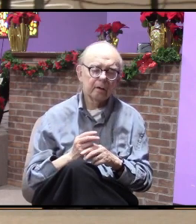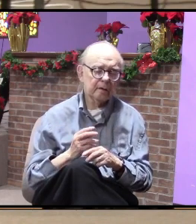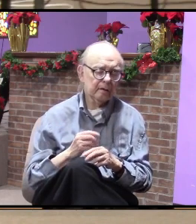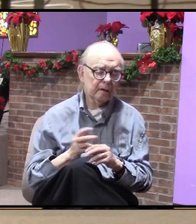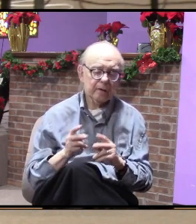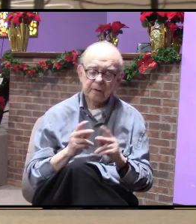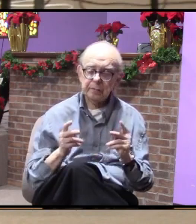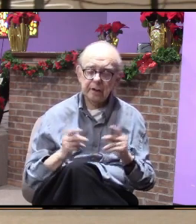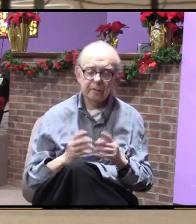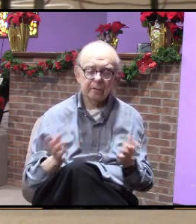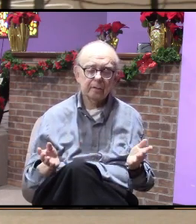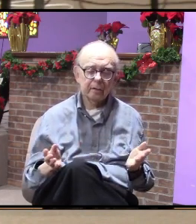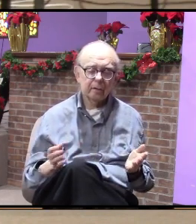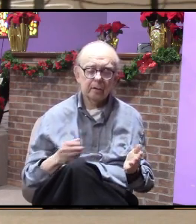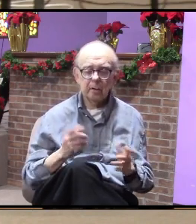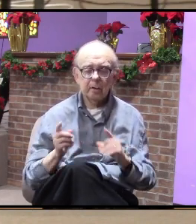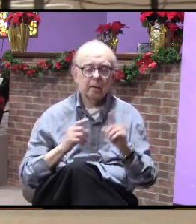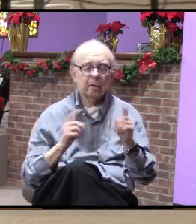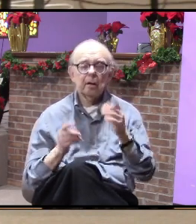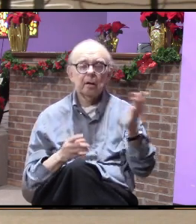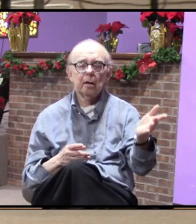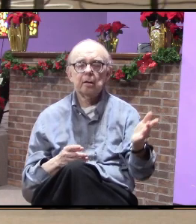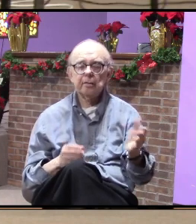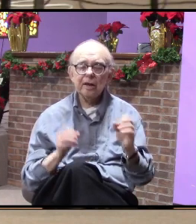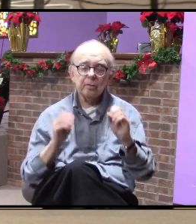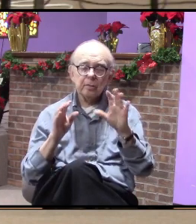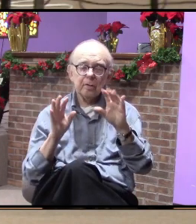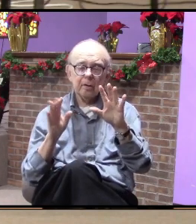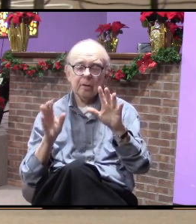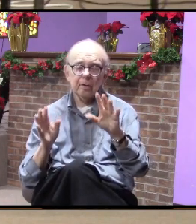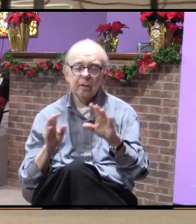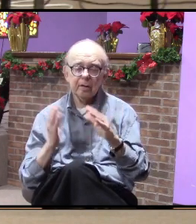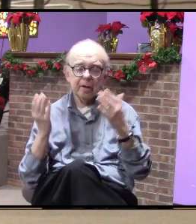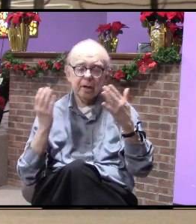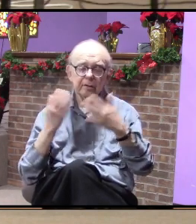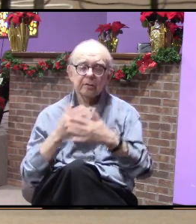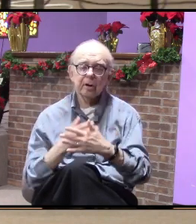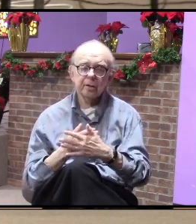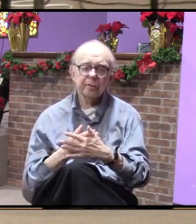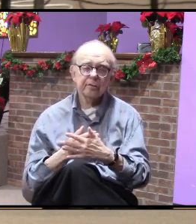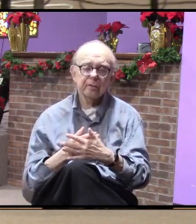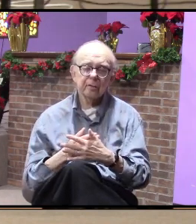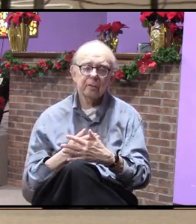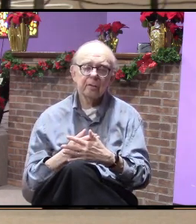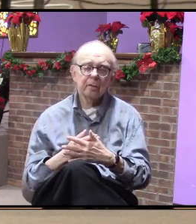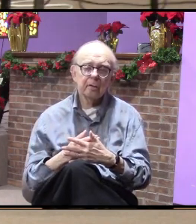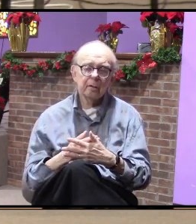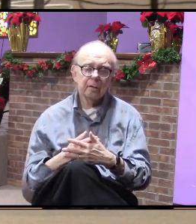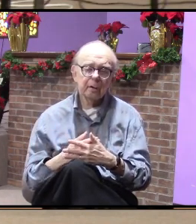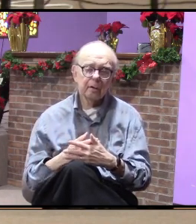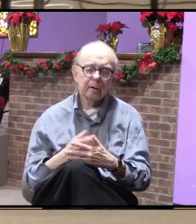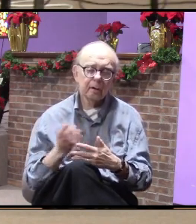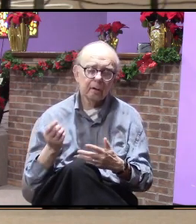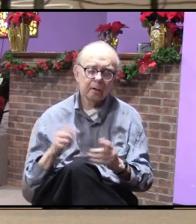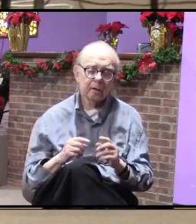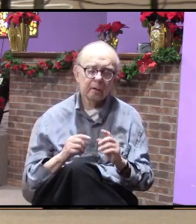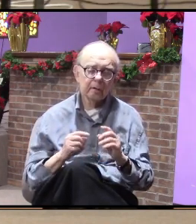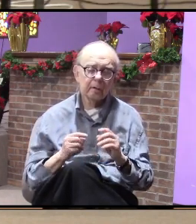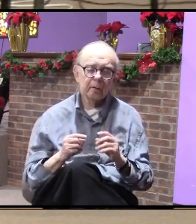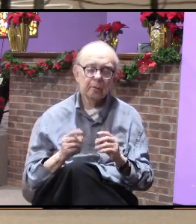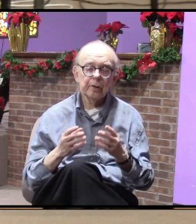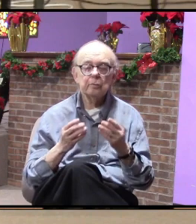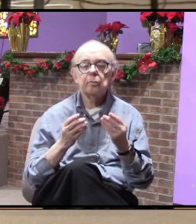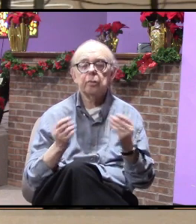Everywhere. There's other stars out there that are shining in the darkness. So that when they go